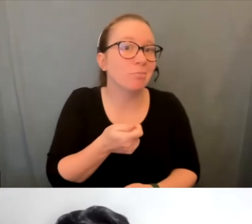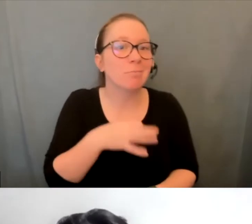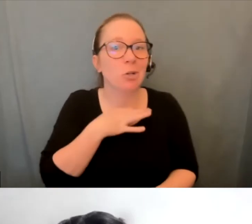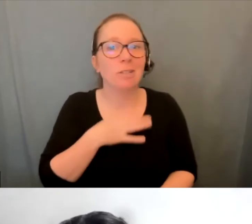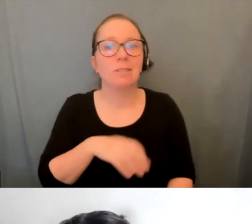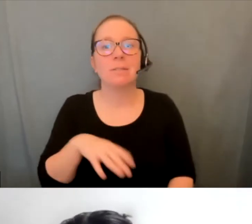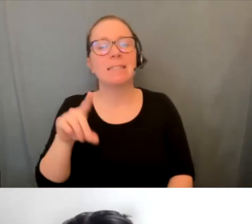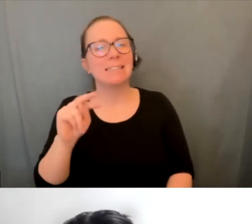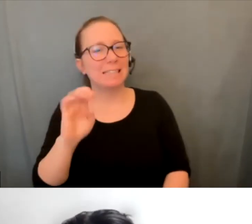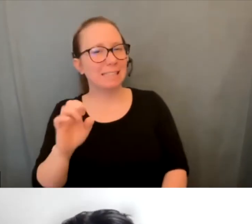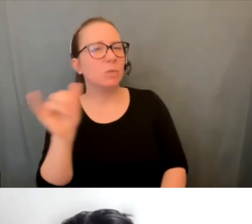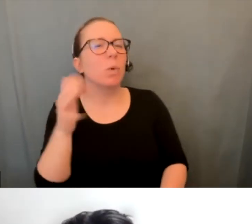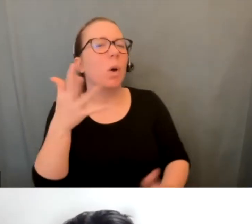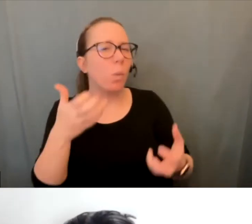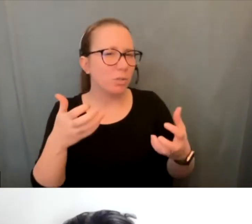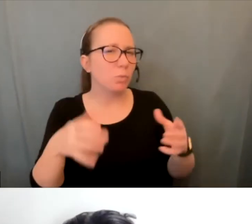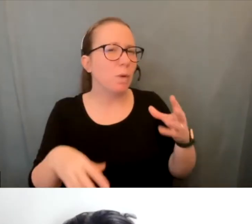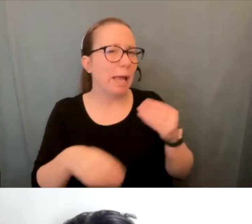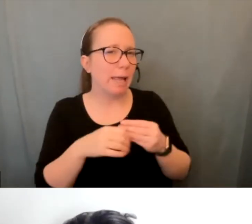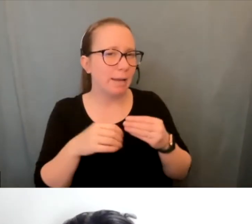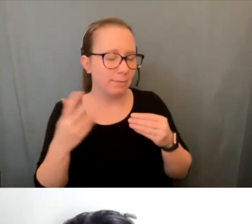The only other thing I would add is the